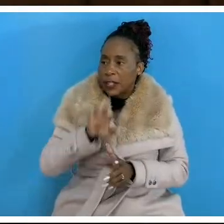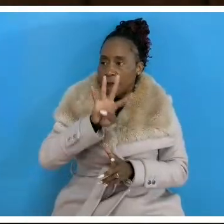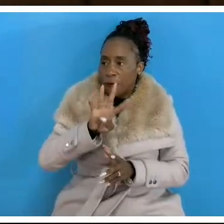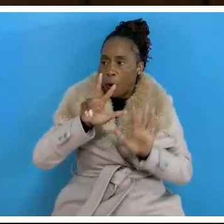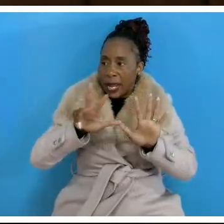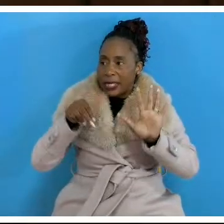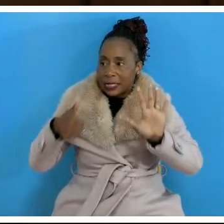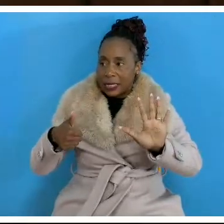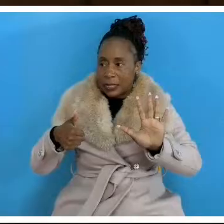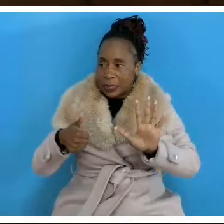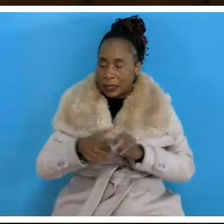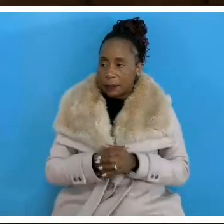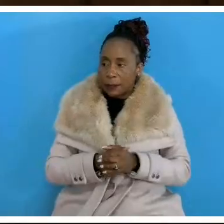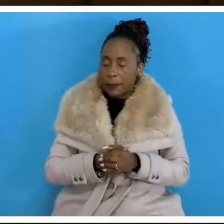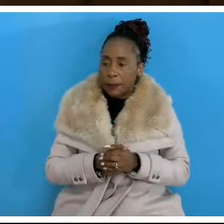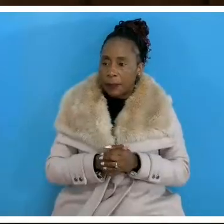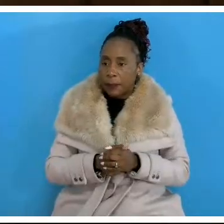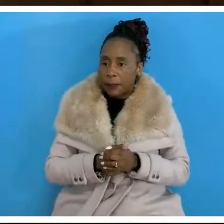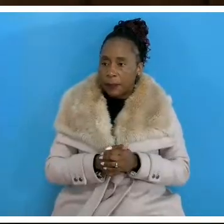486